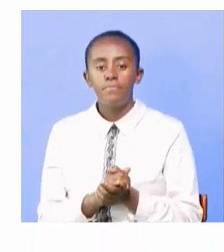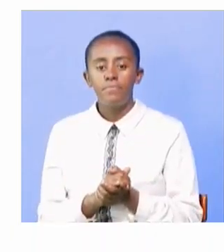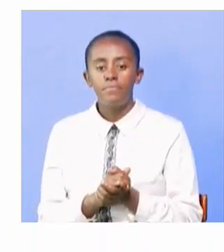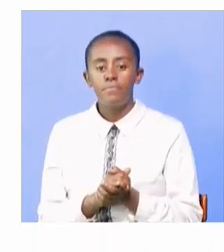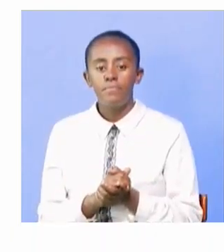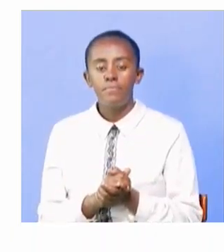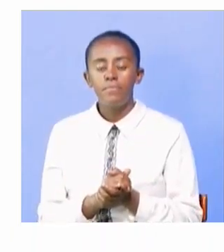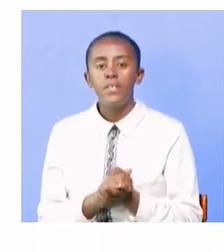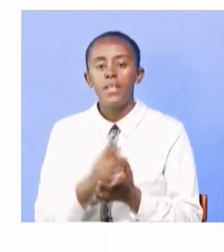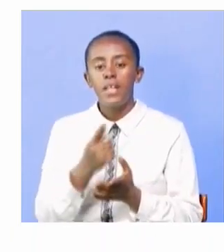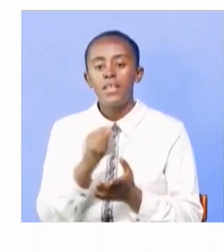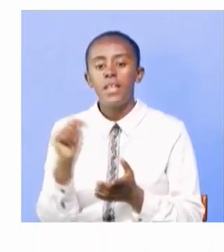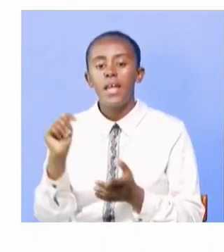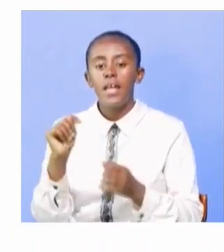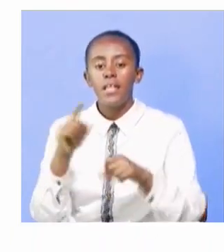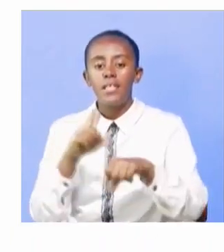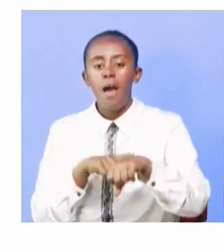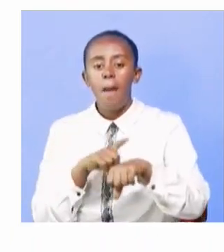the time